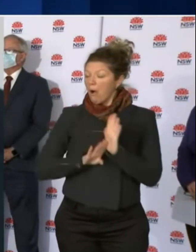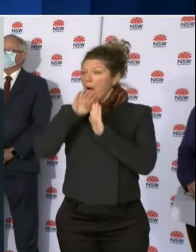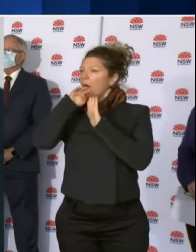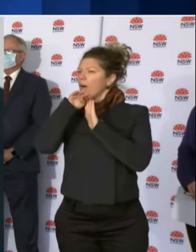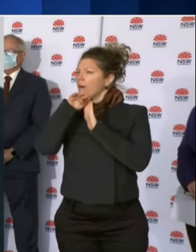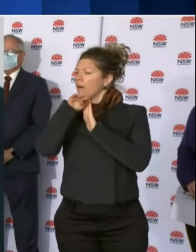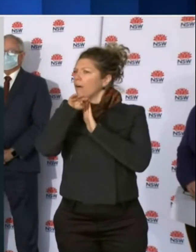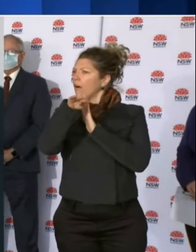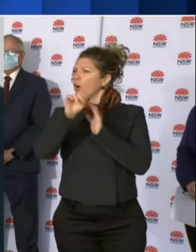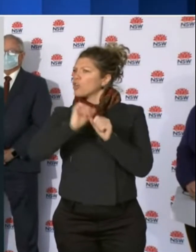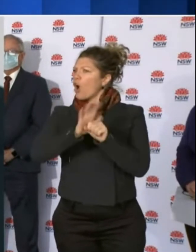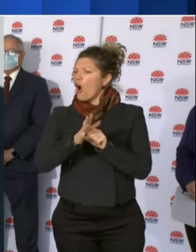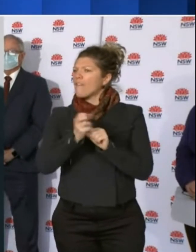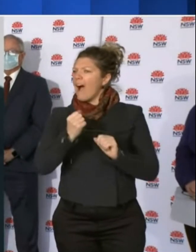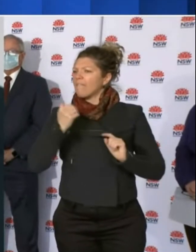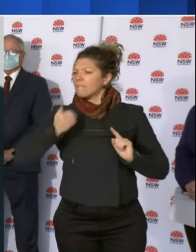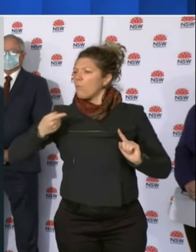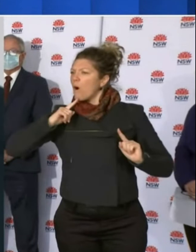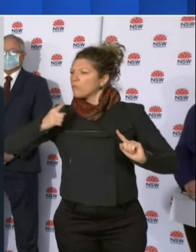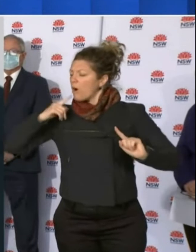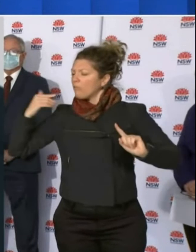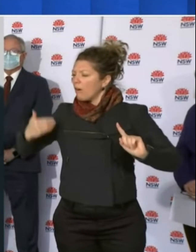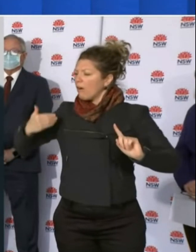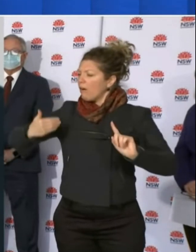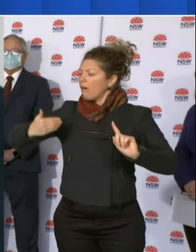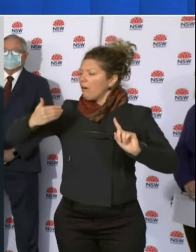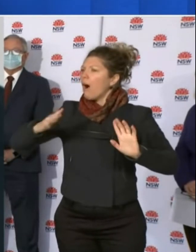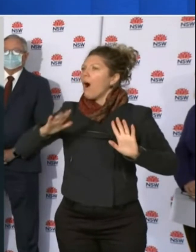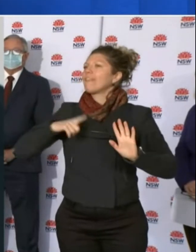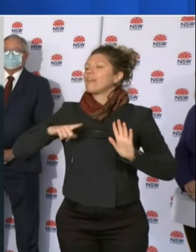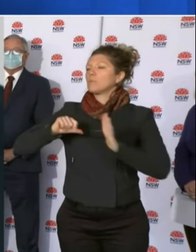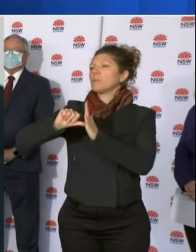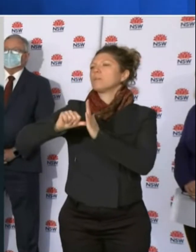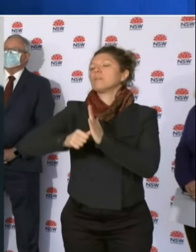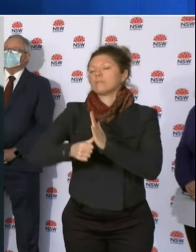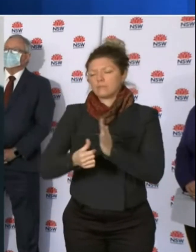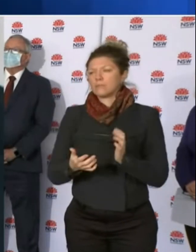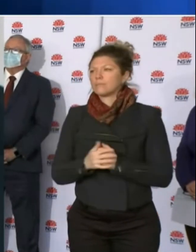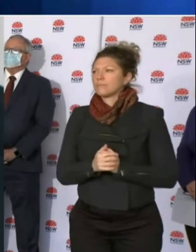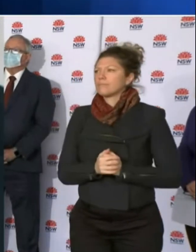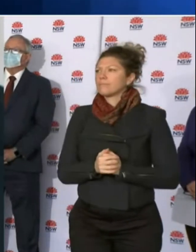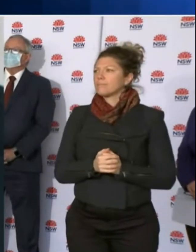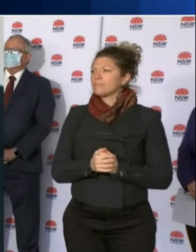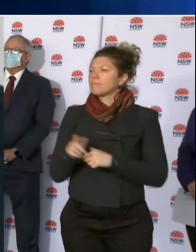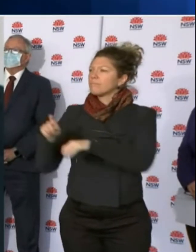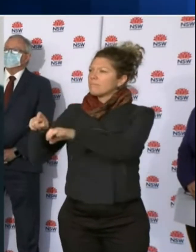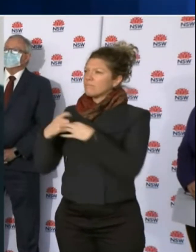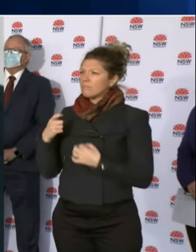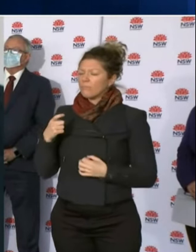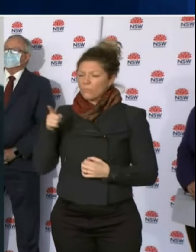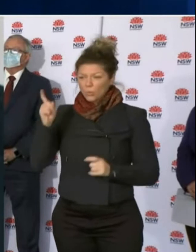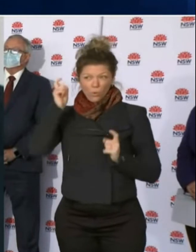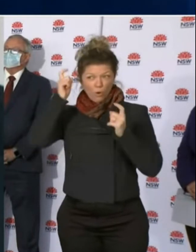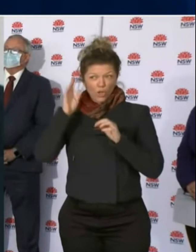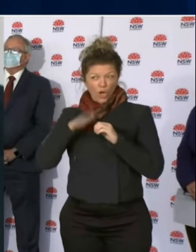have a normal life, we need to quash it, and that's why those extra measures were put in place. Do you have any fear you can't quash it, Premier? Do you have any fear with the Delta